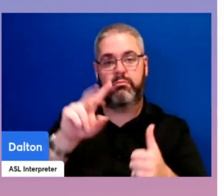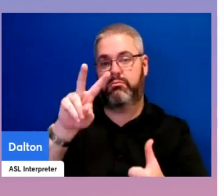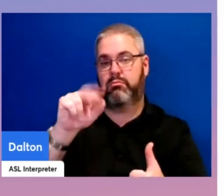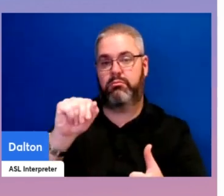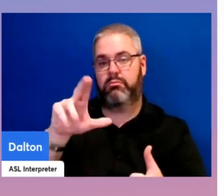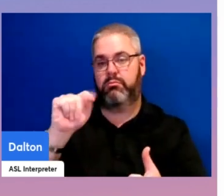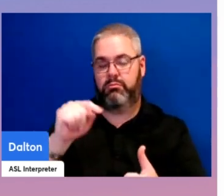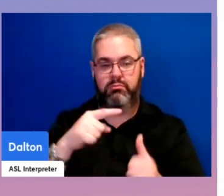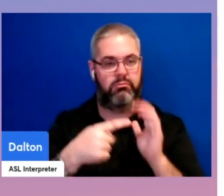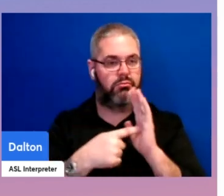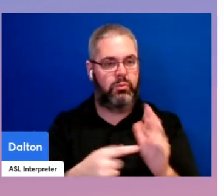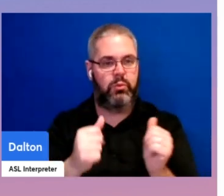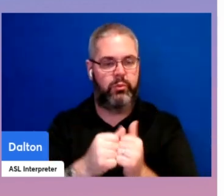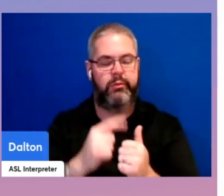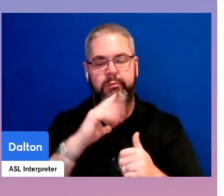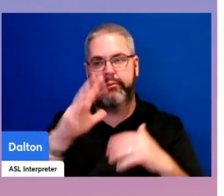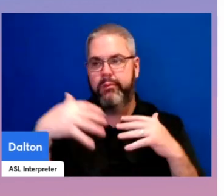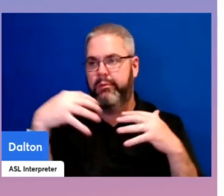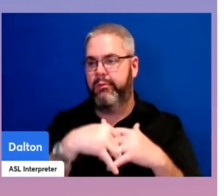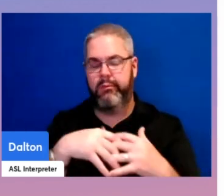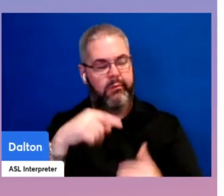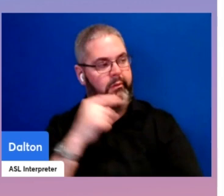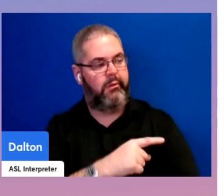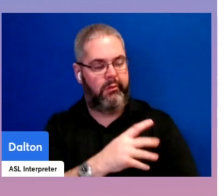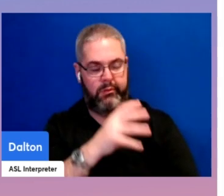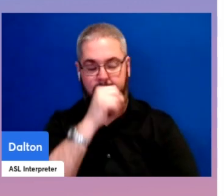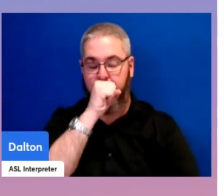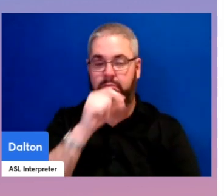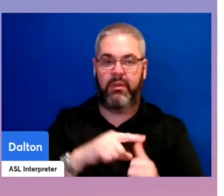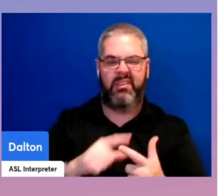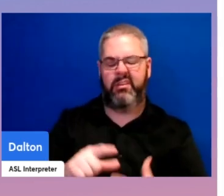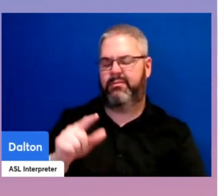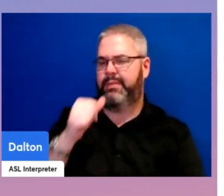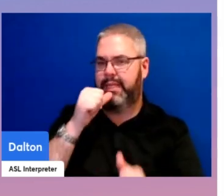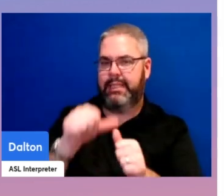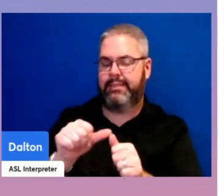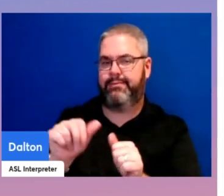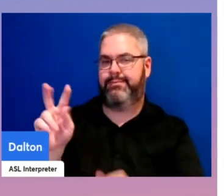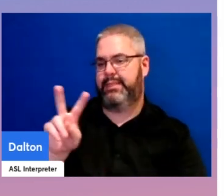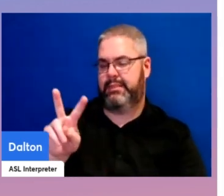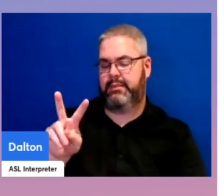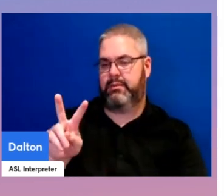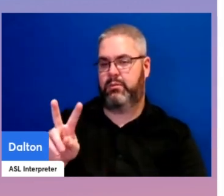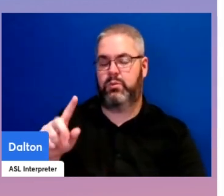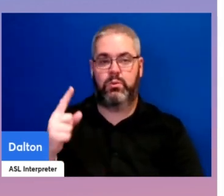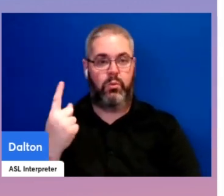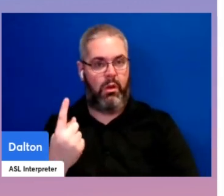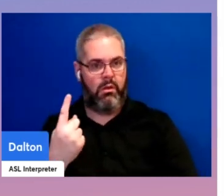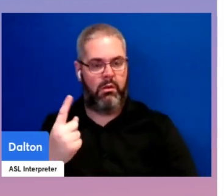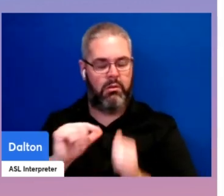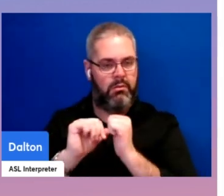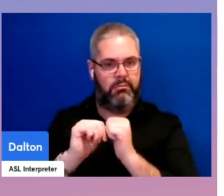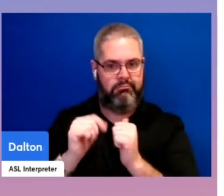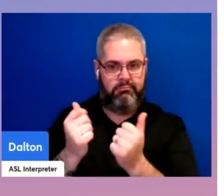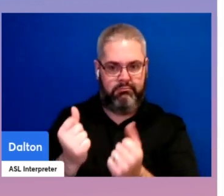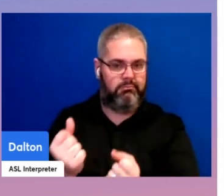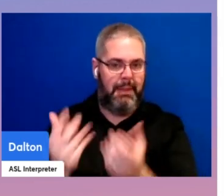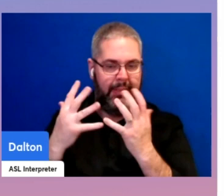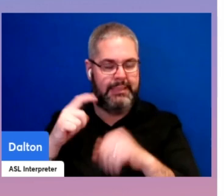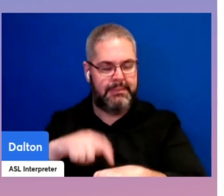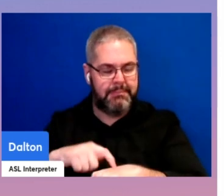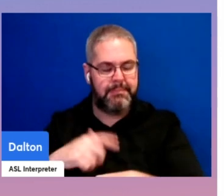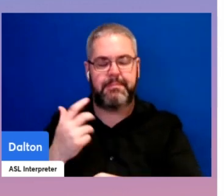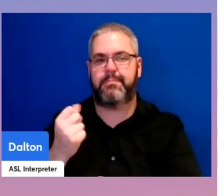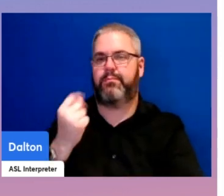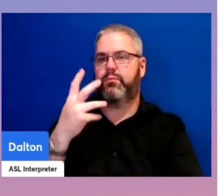encrypted with Vault. We then see we have V1. Now, what this V1 represents is how many times, or the version of the encryption